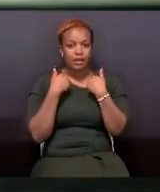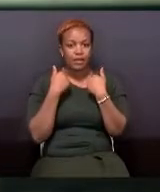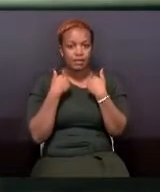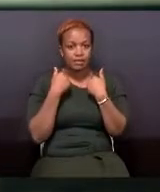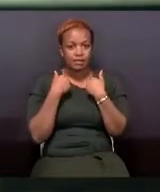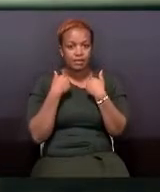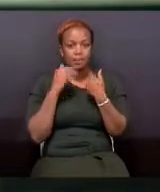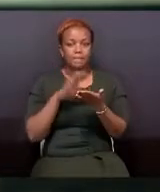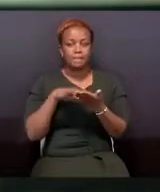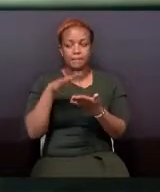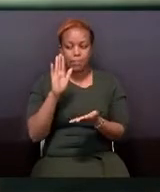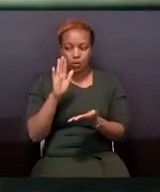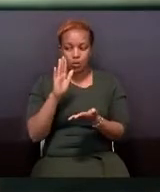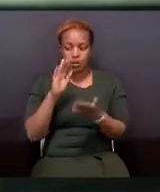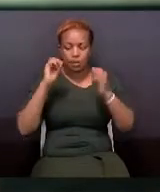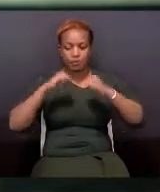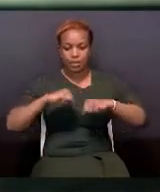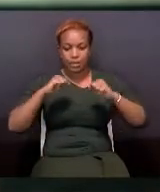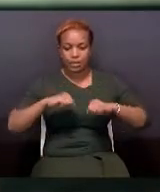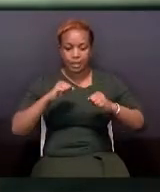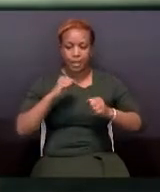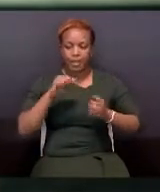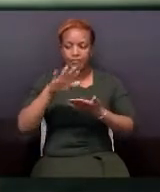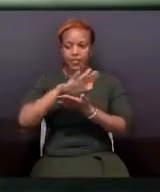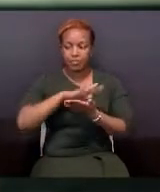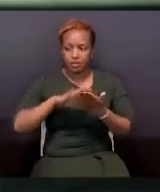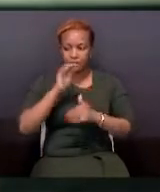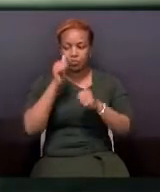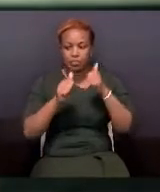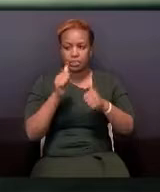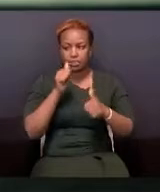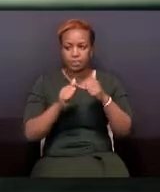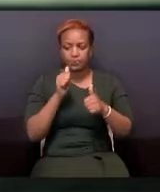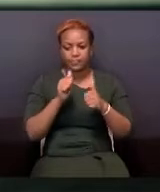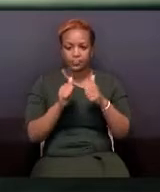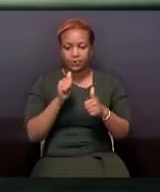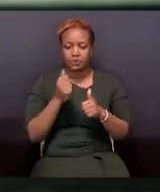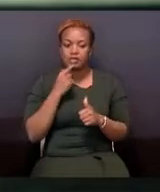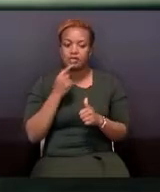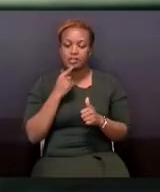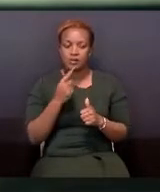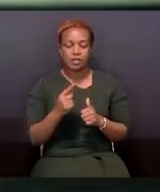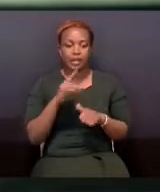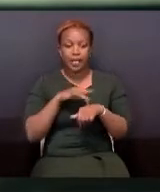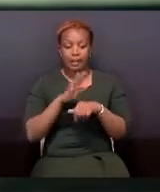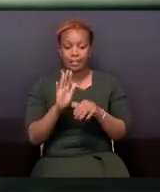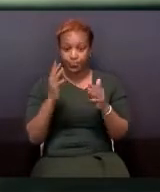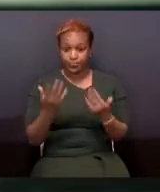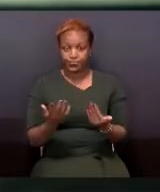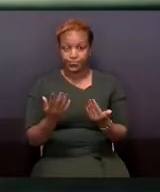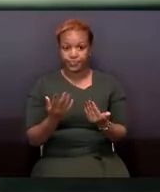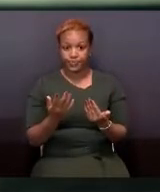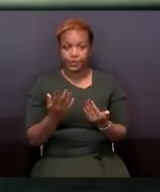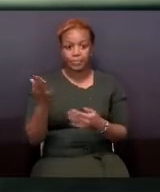that enabling environment, which all was well said earlier by